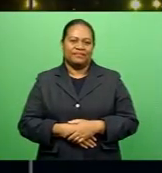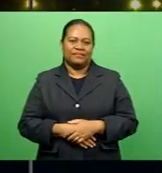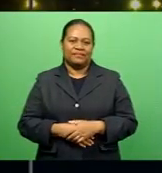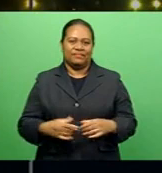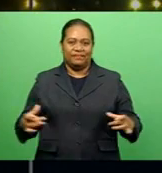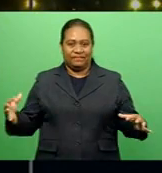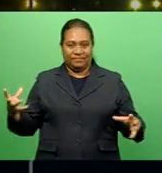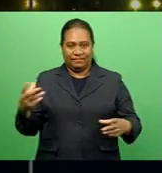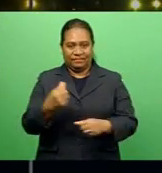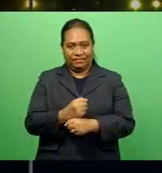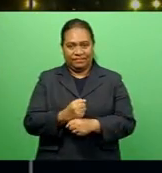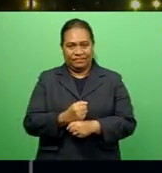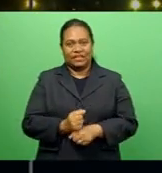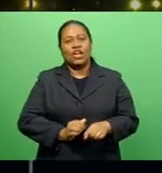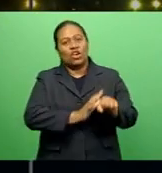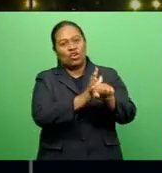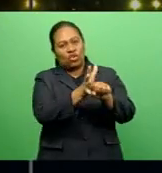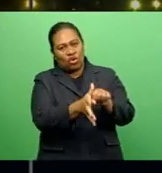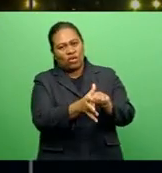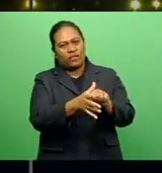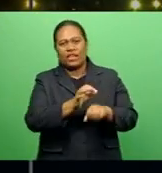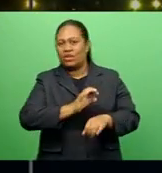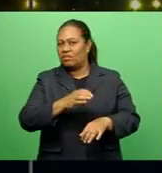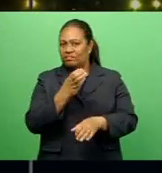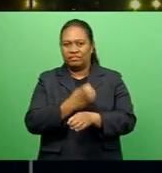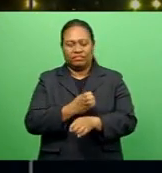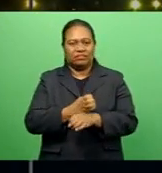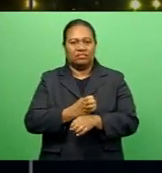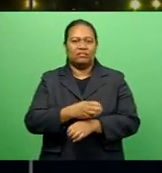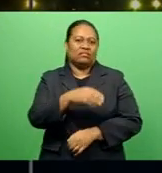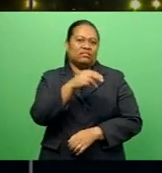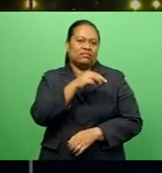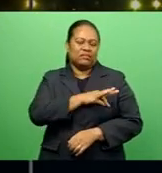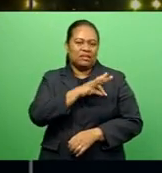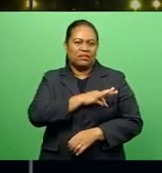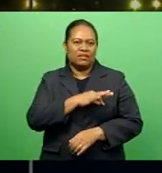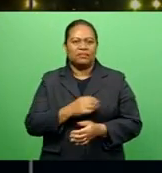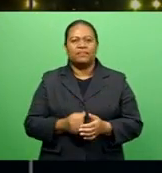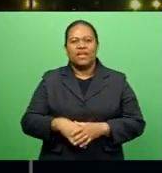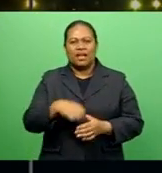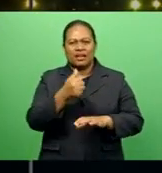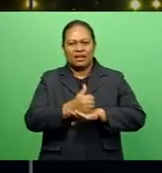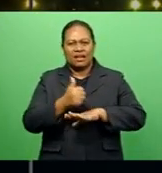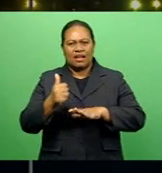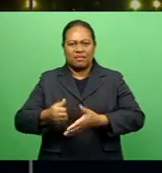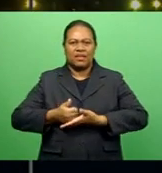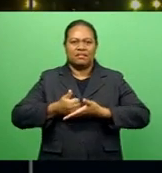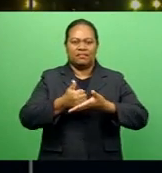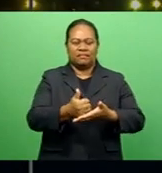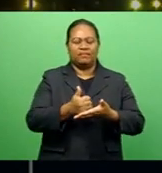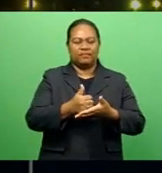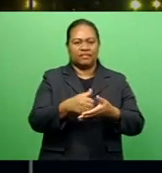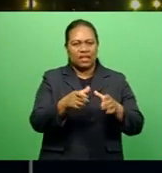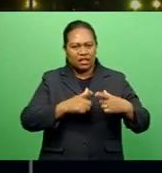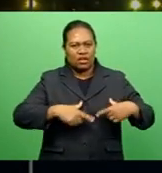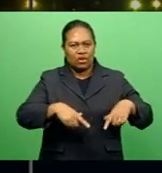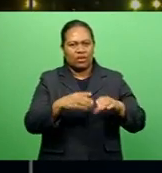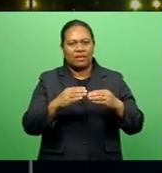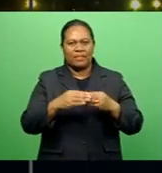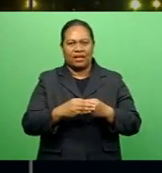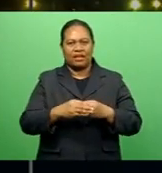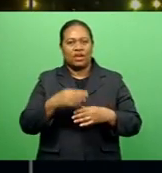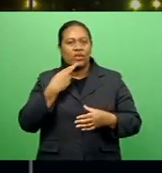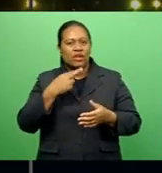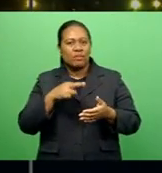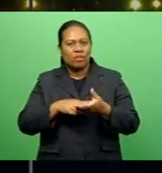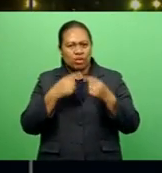And recapping our main stories, COVID-19 unemployment benefits extended, government backs idea of a large Fijian-owned bank, and